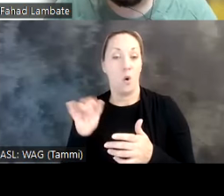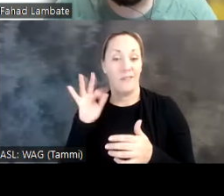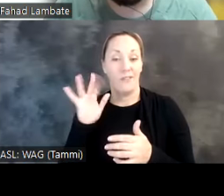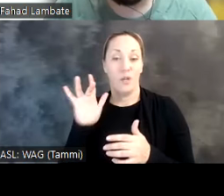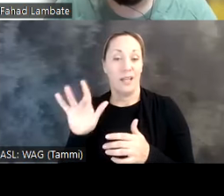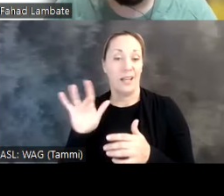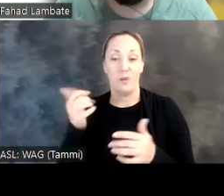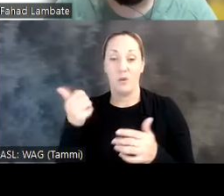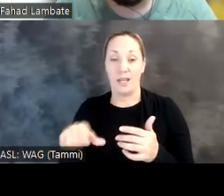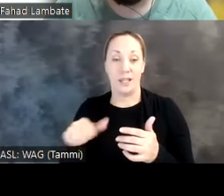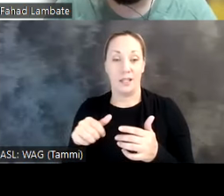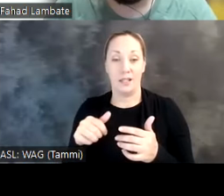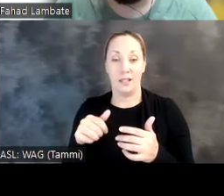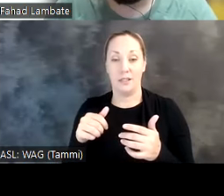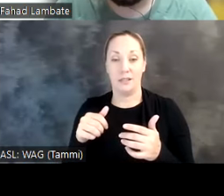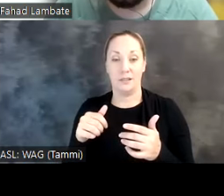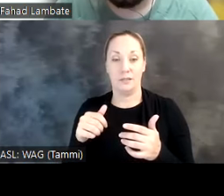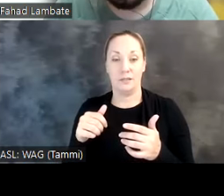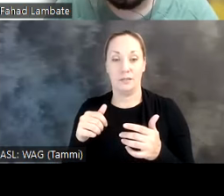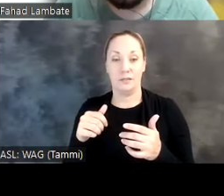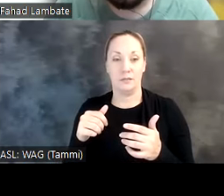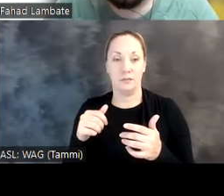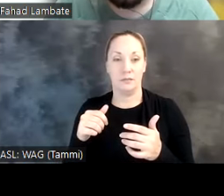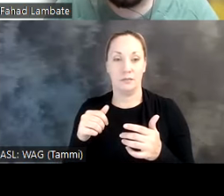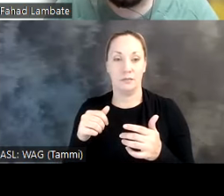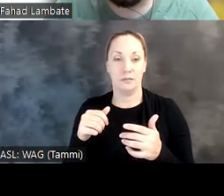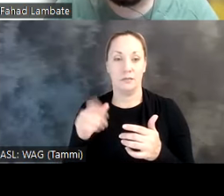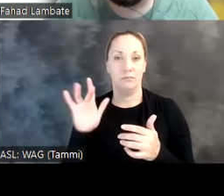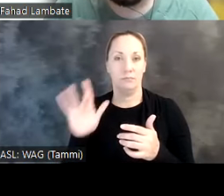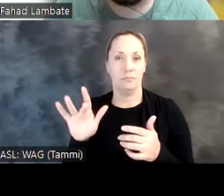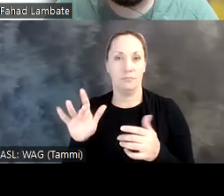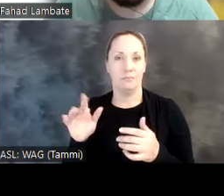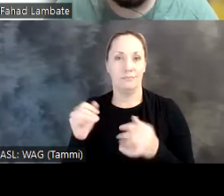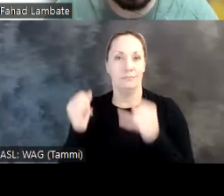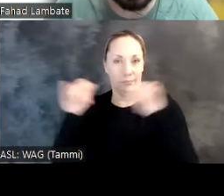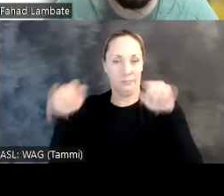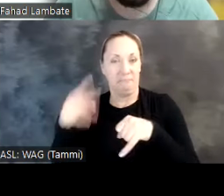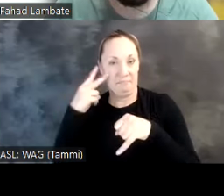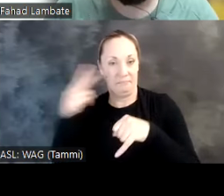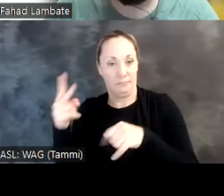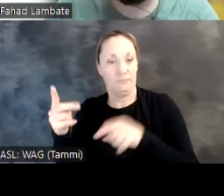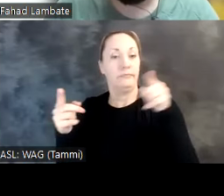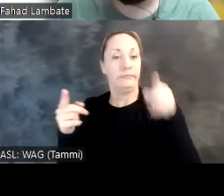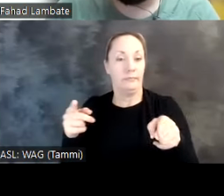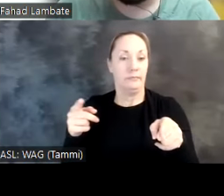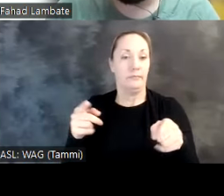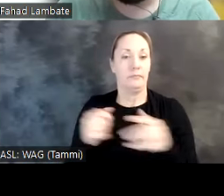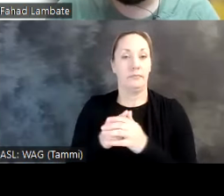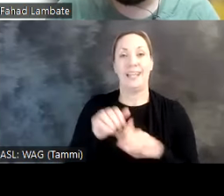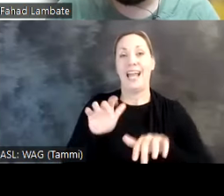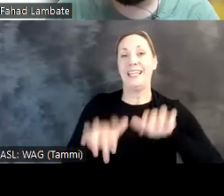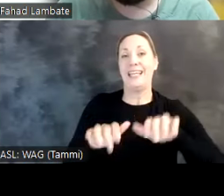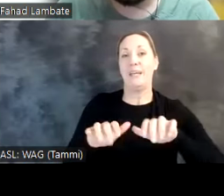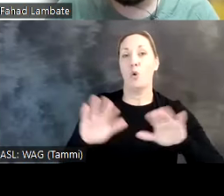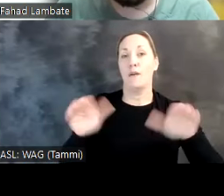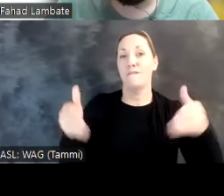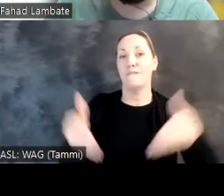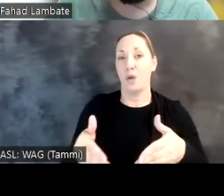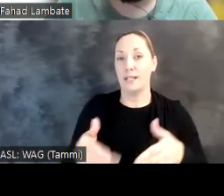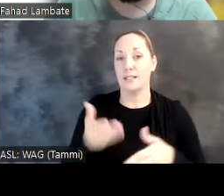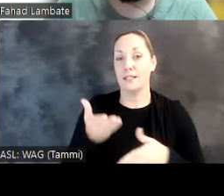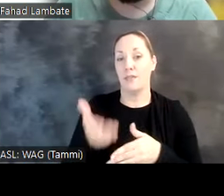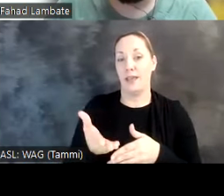there, the outline would get visible over there. But in this case, only when keyboard focus is there